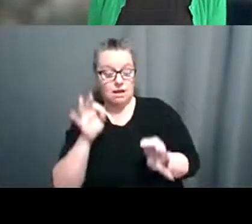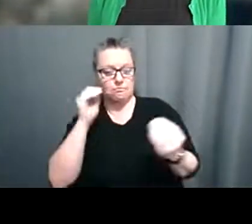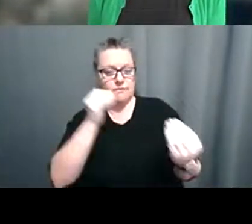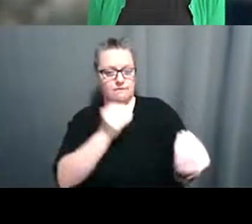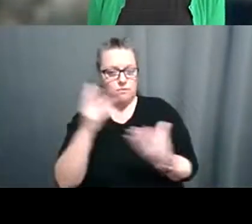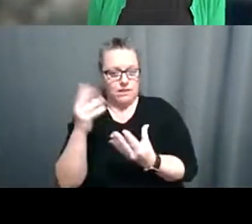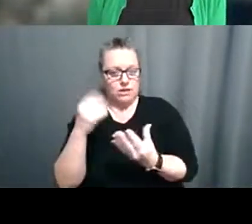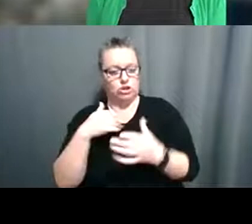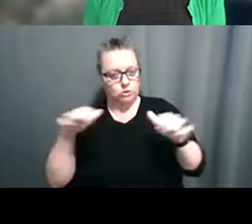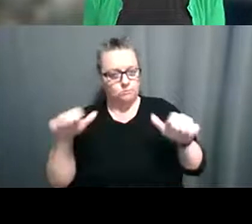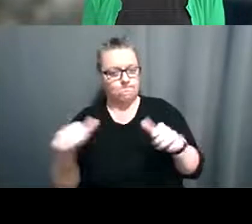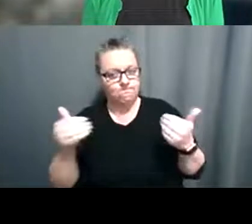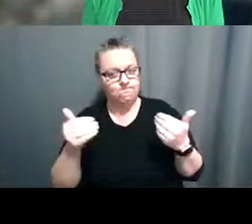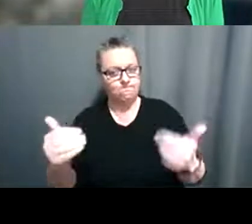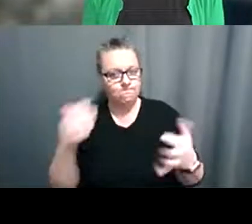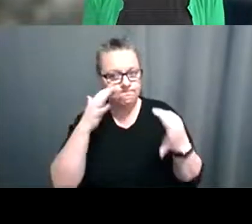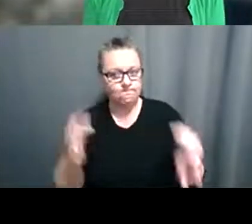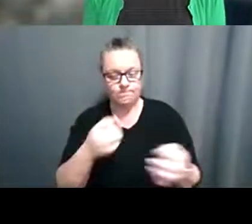act and make decisions.